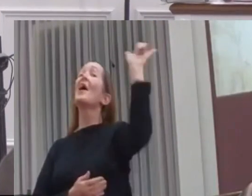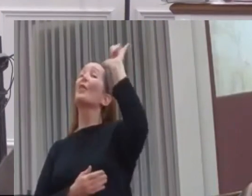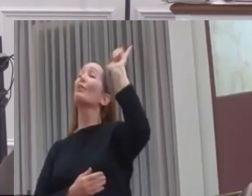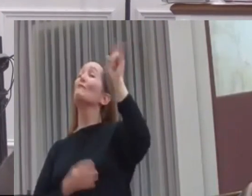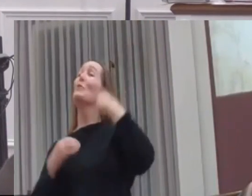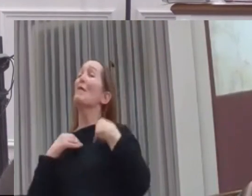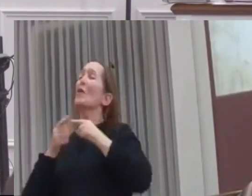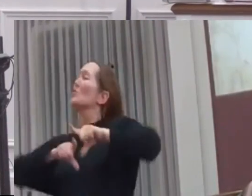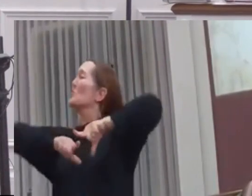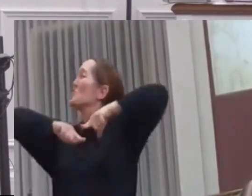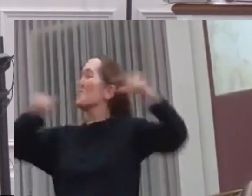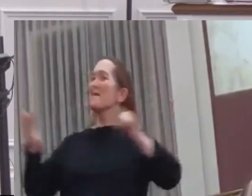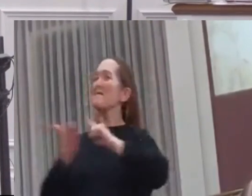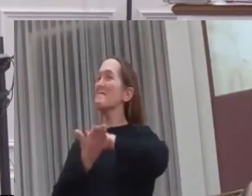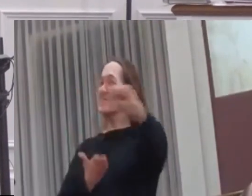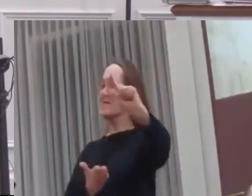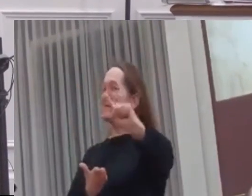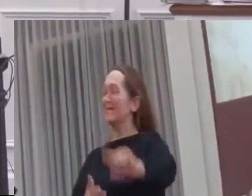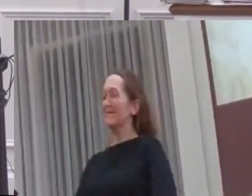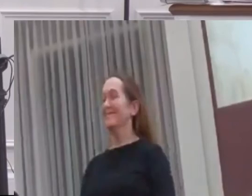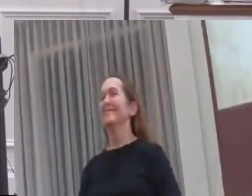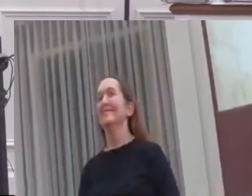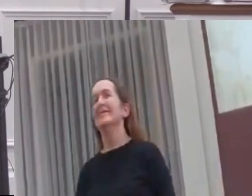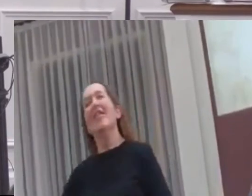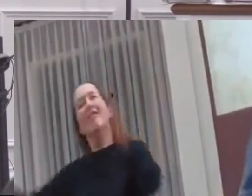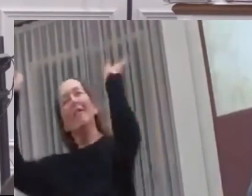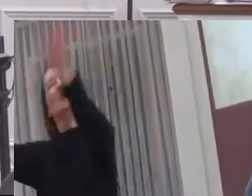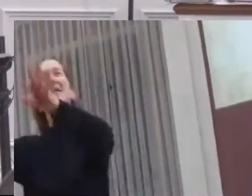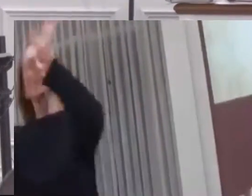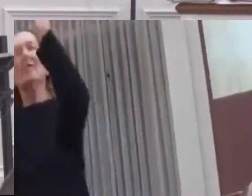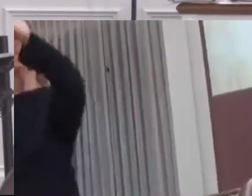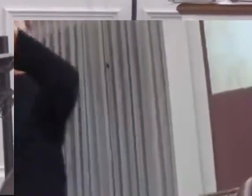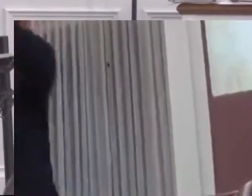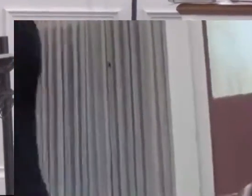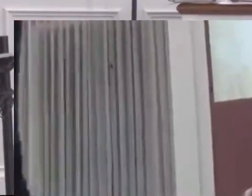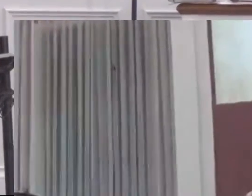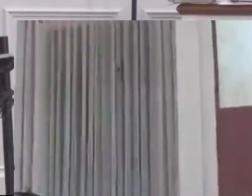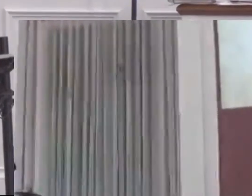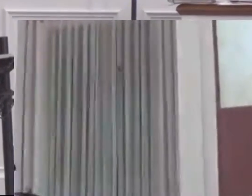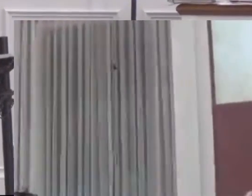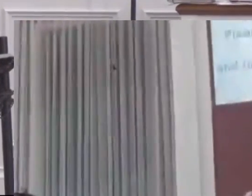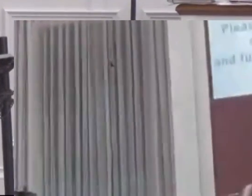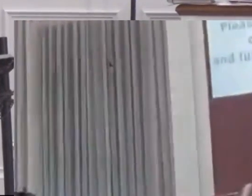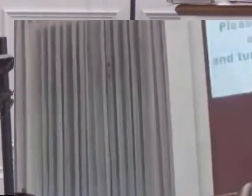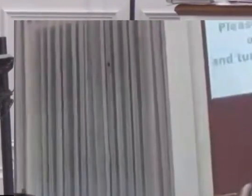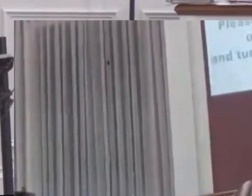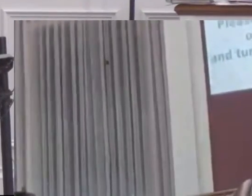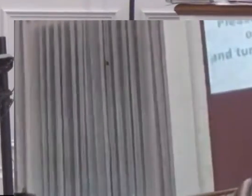I love you. Have a great week.